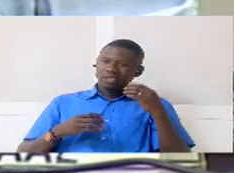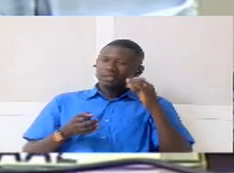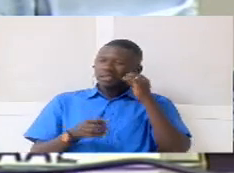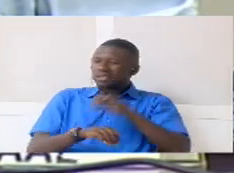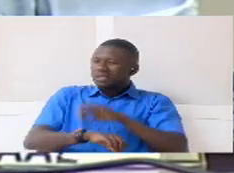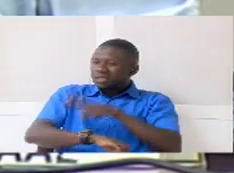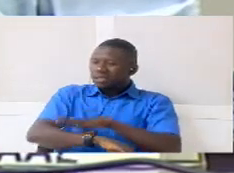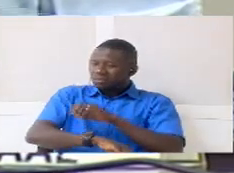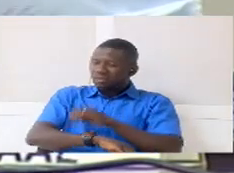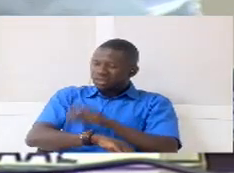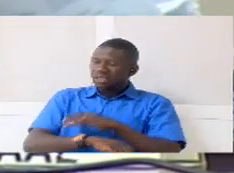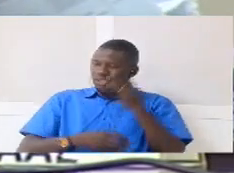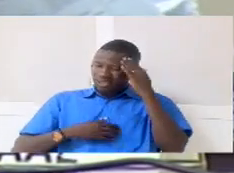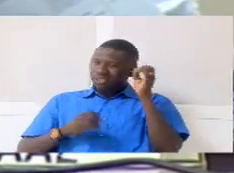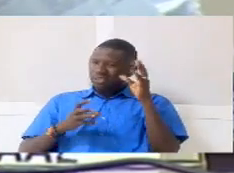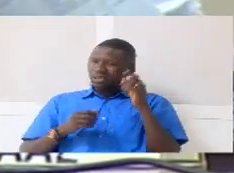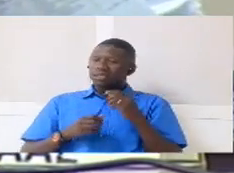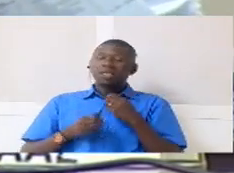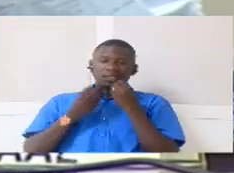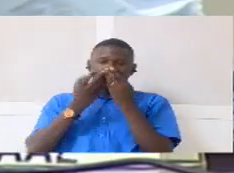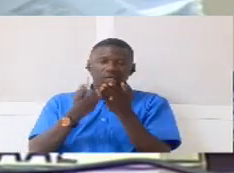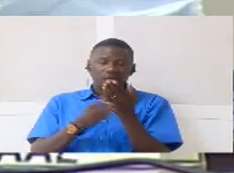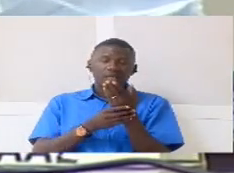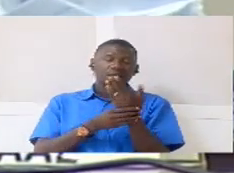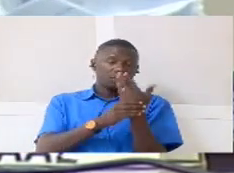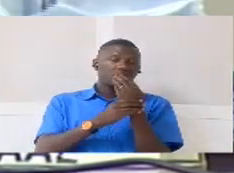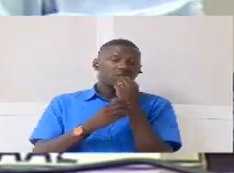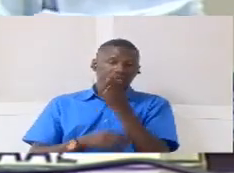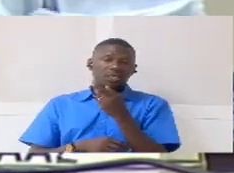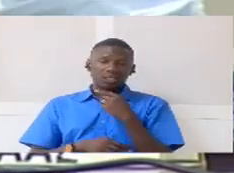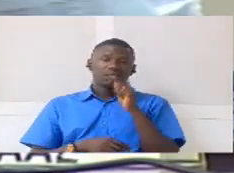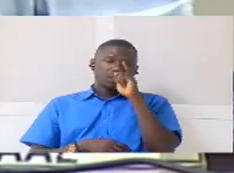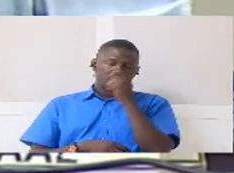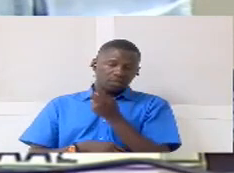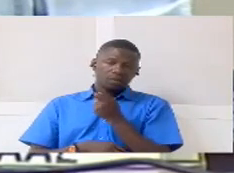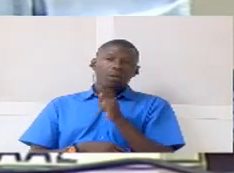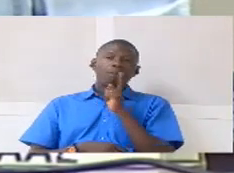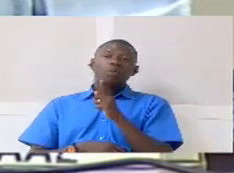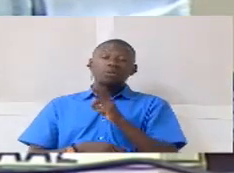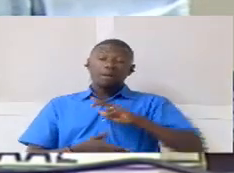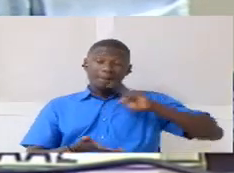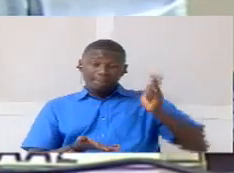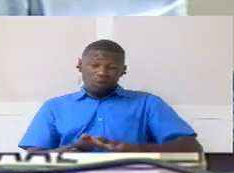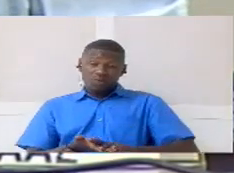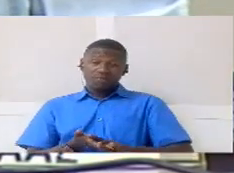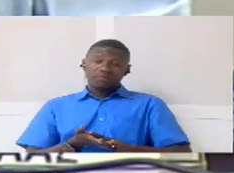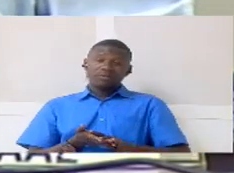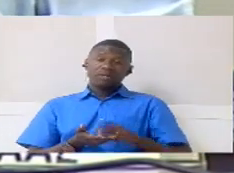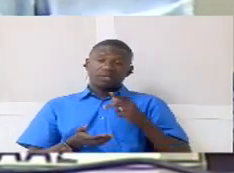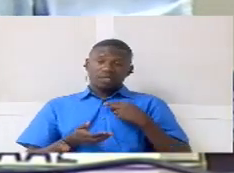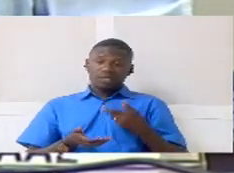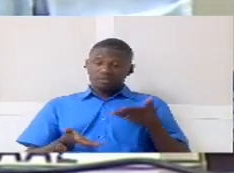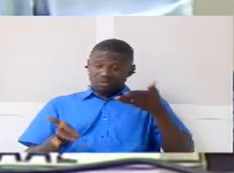iko wale yafa. But the evidence received before this commission is that Baba Job was murdered